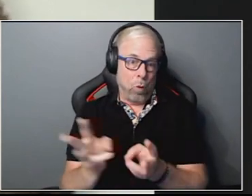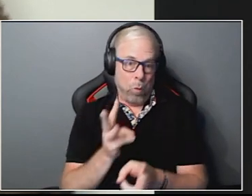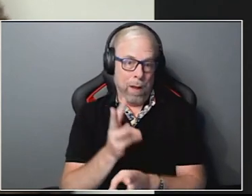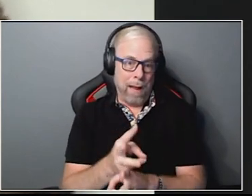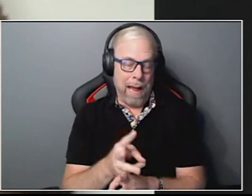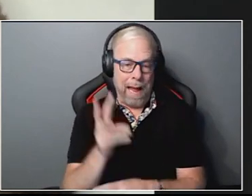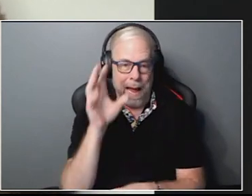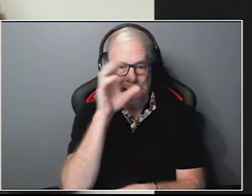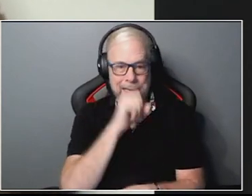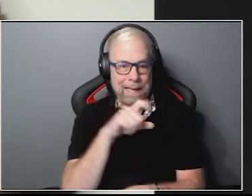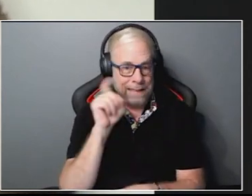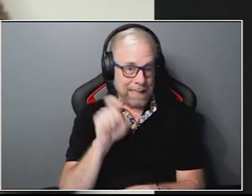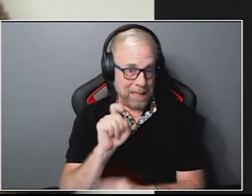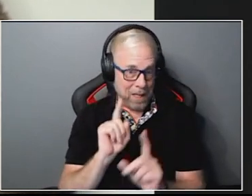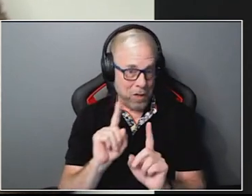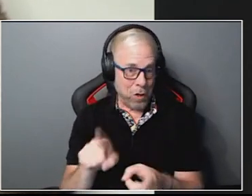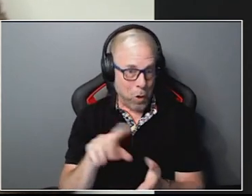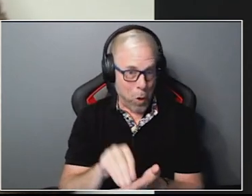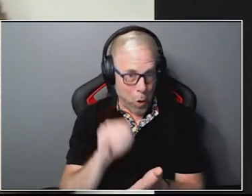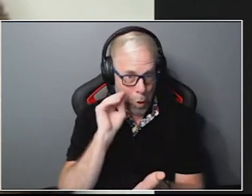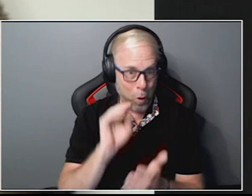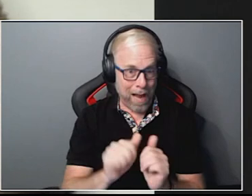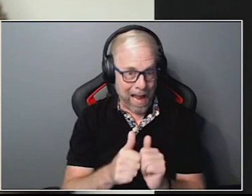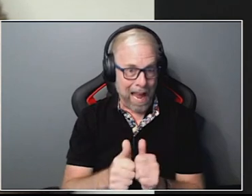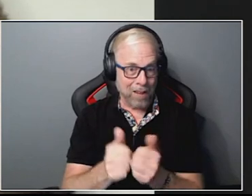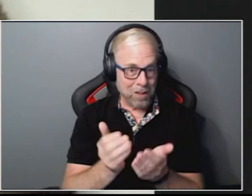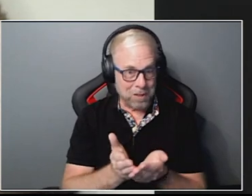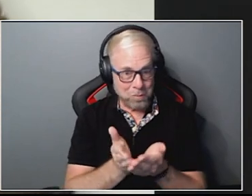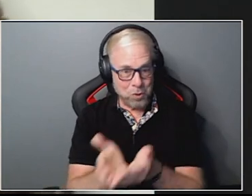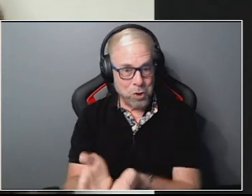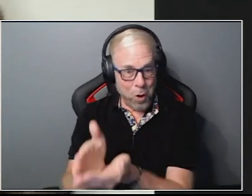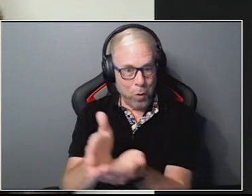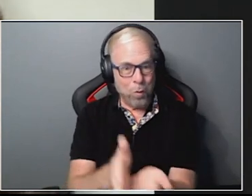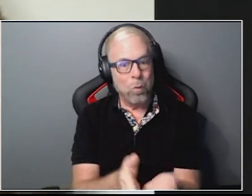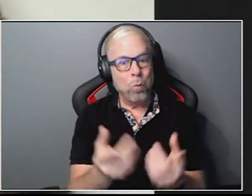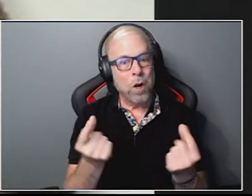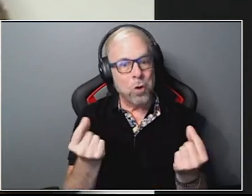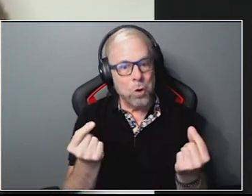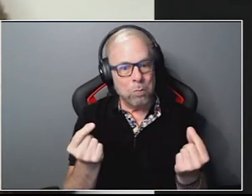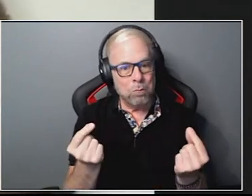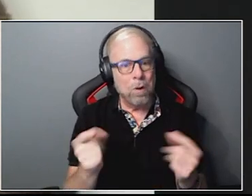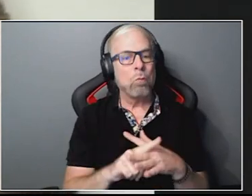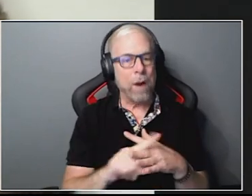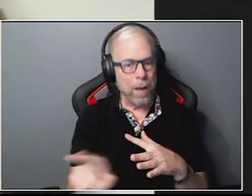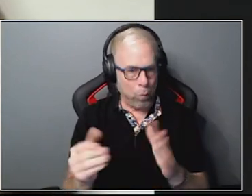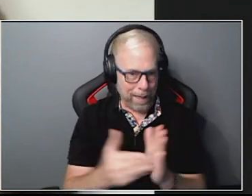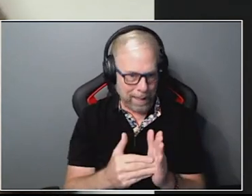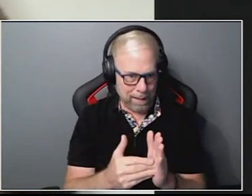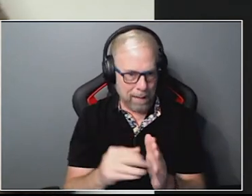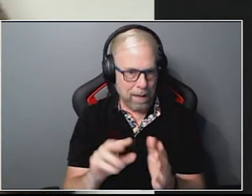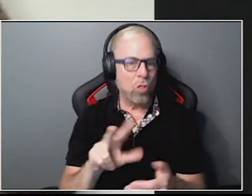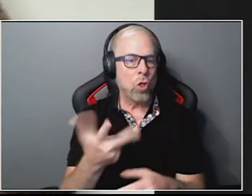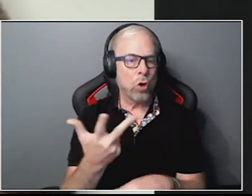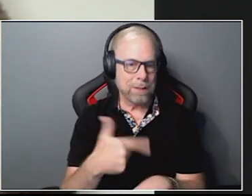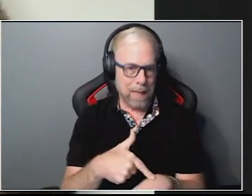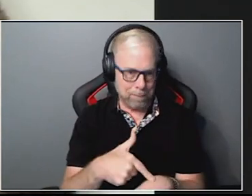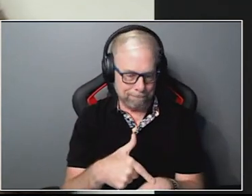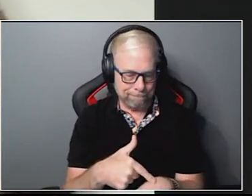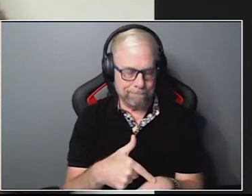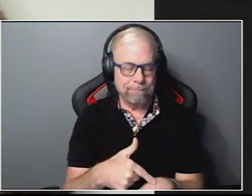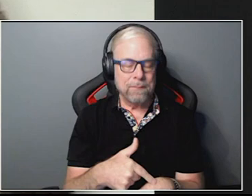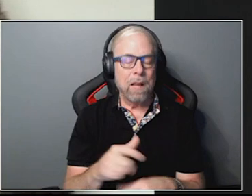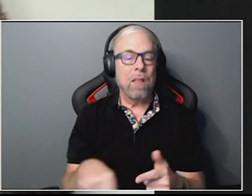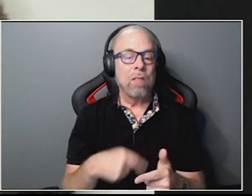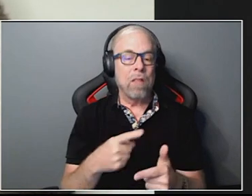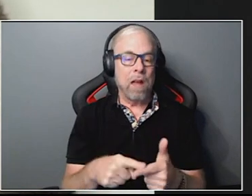how to sail. So what did I do? I ran away. It's number three. I ran away, and I